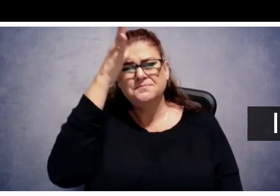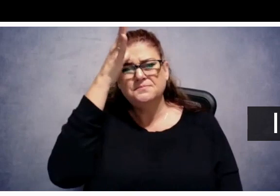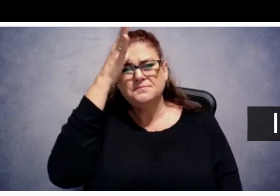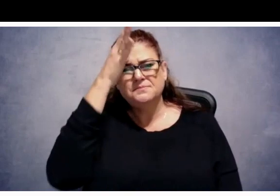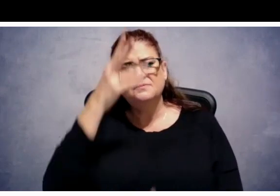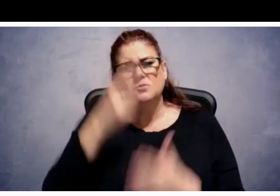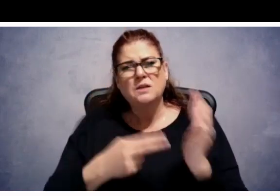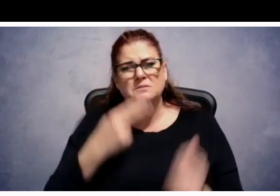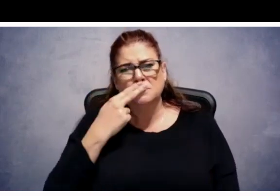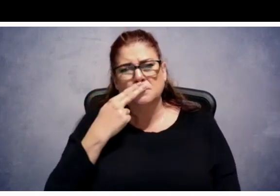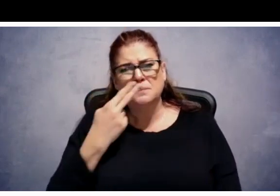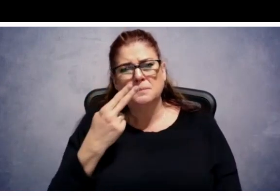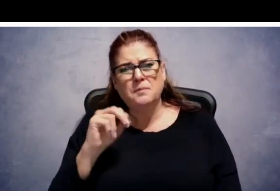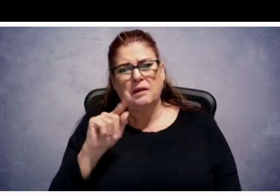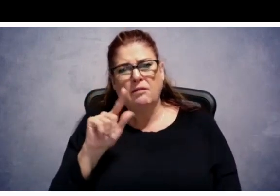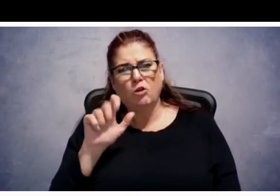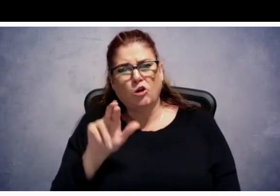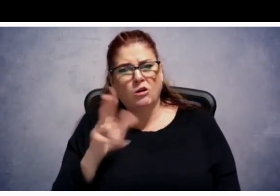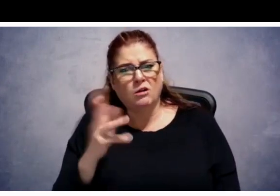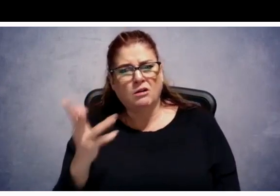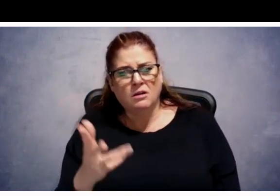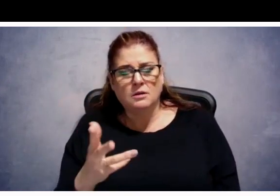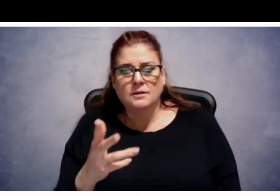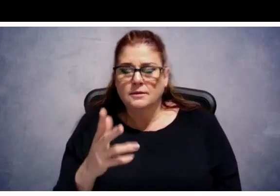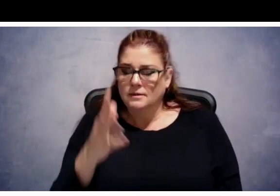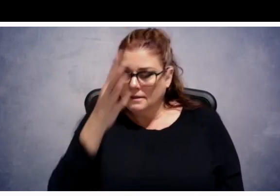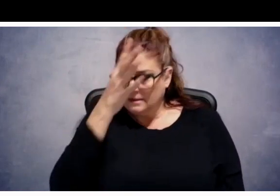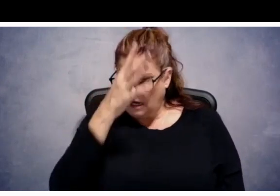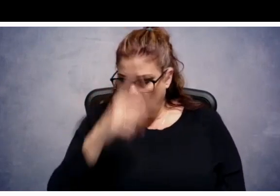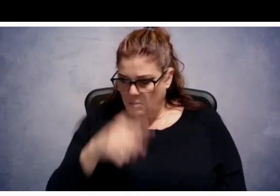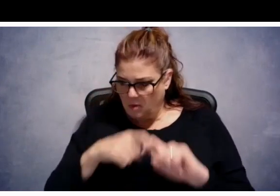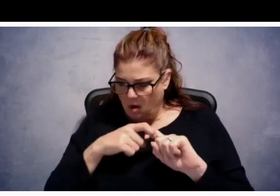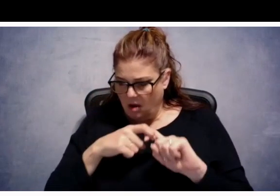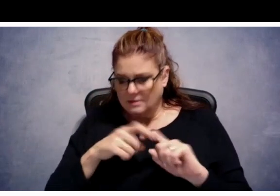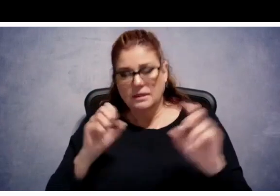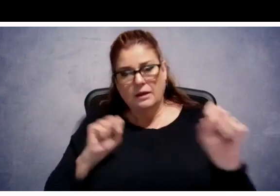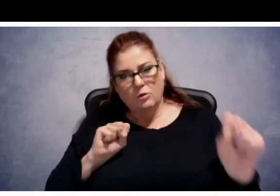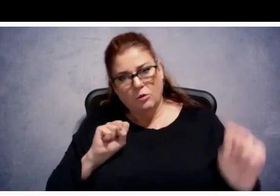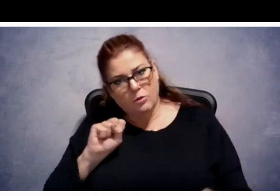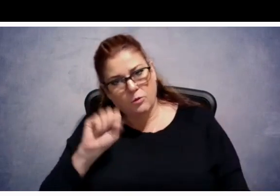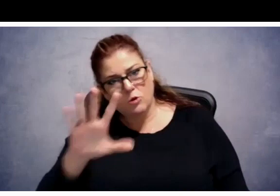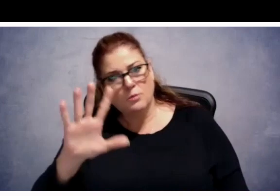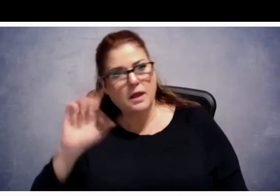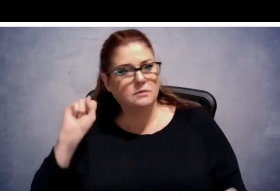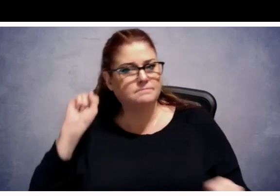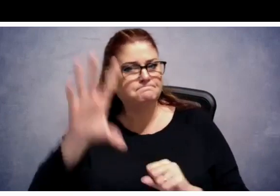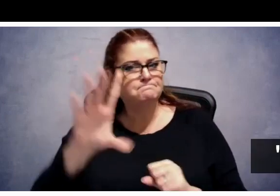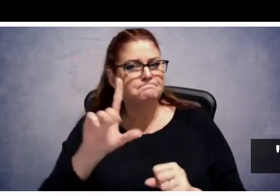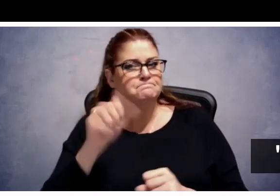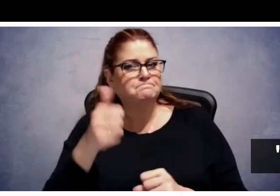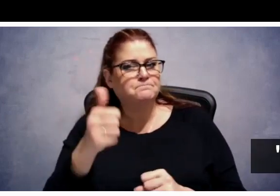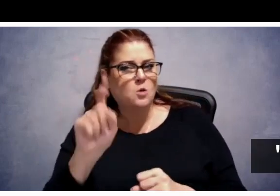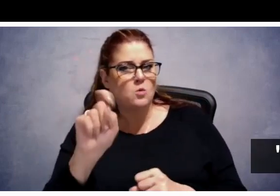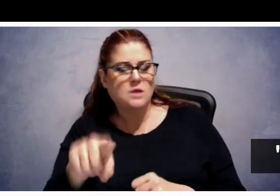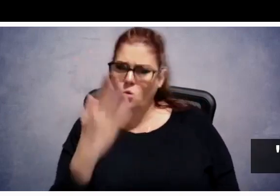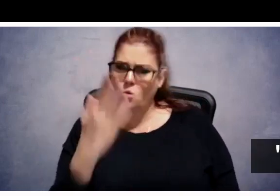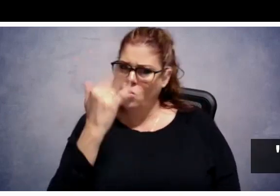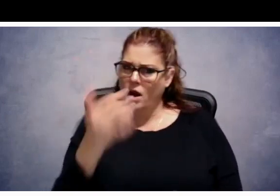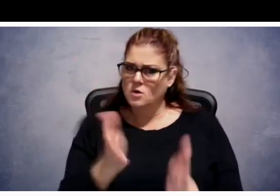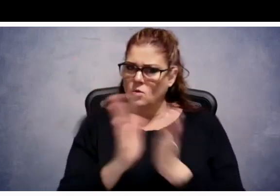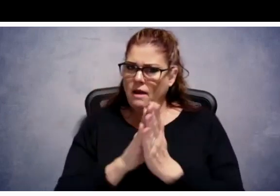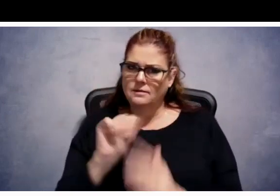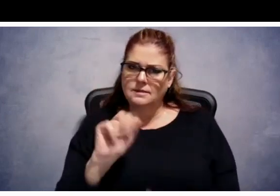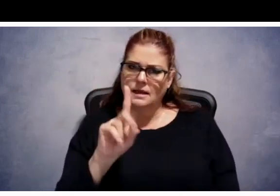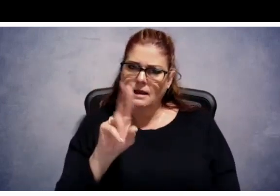what's Hitler?" Daddy paused, then tossed the ball back with his own question. "Why do you ask,